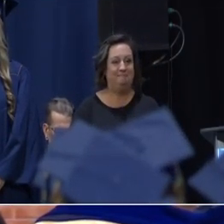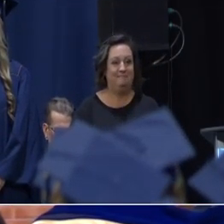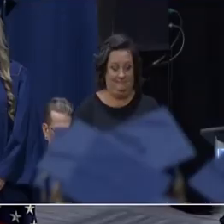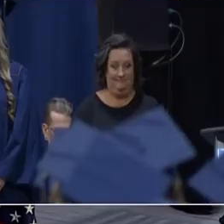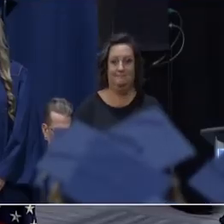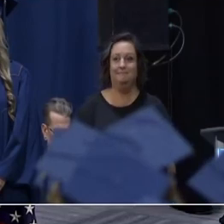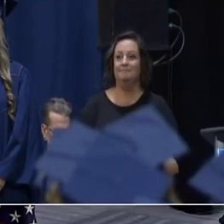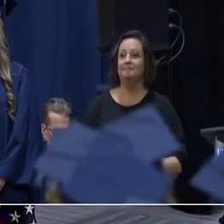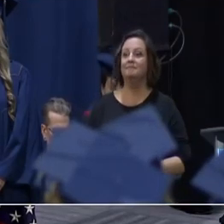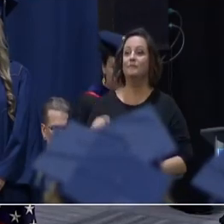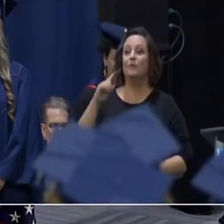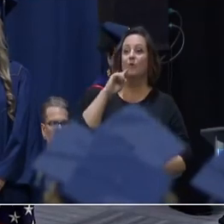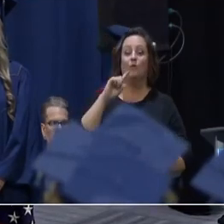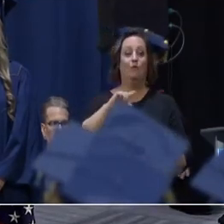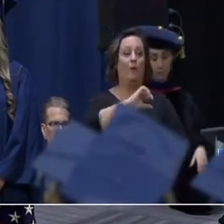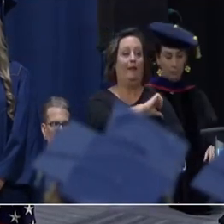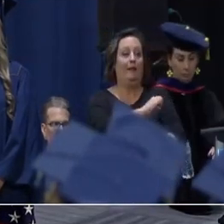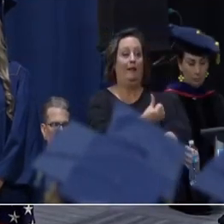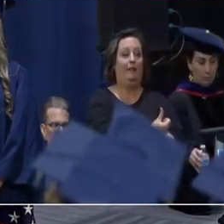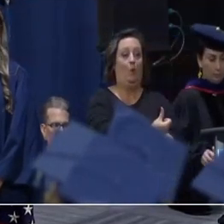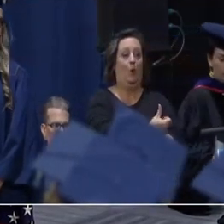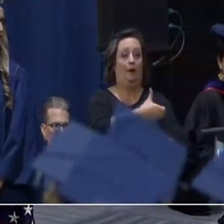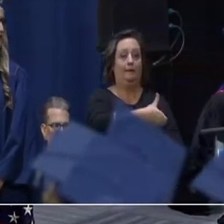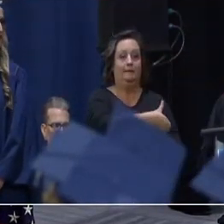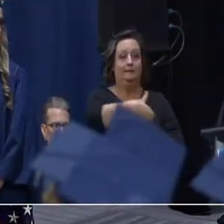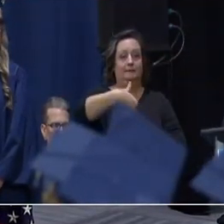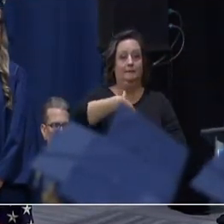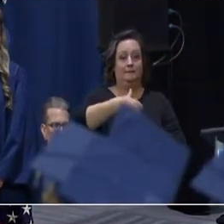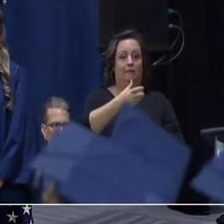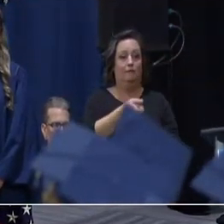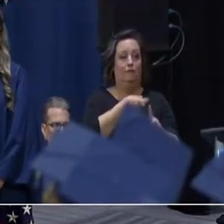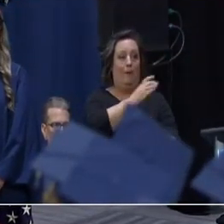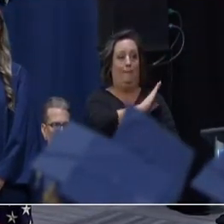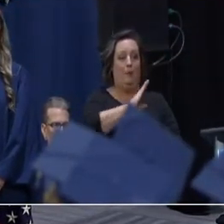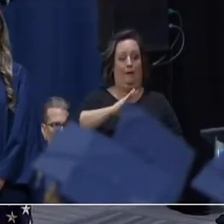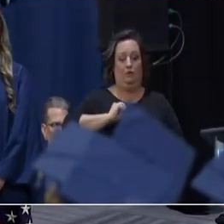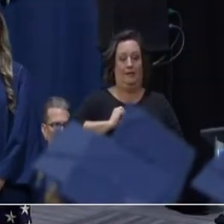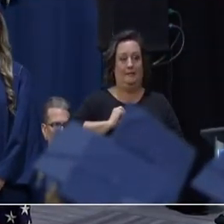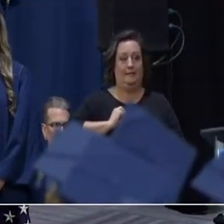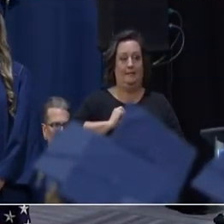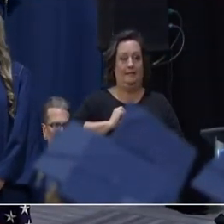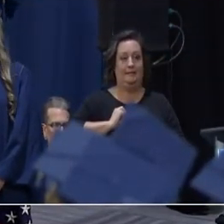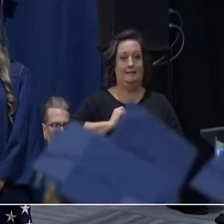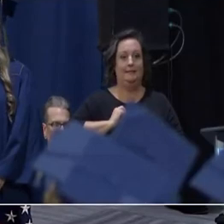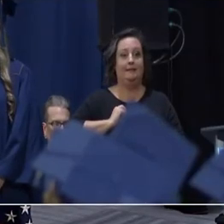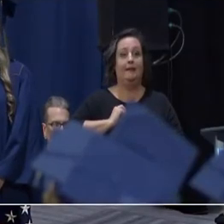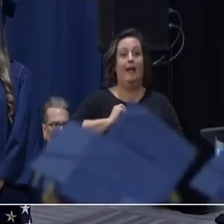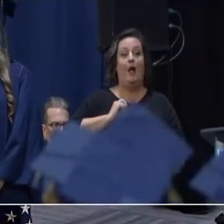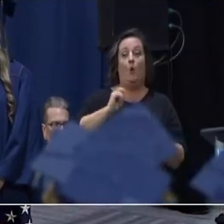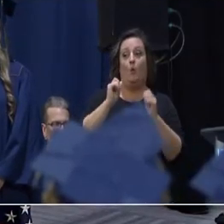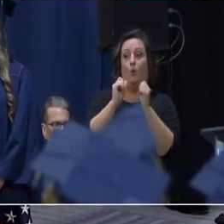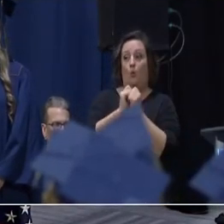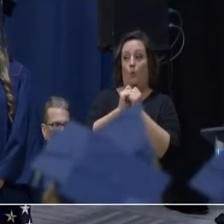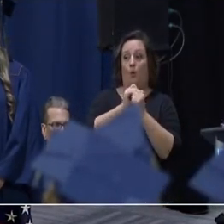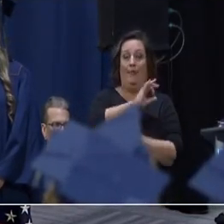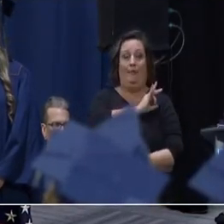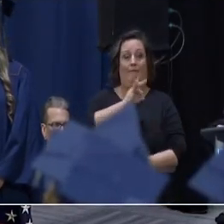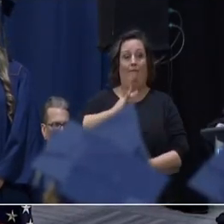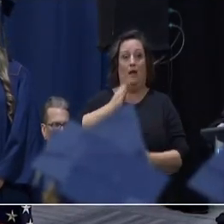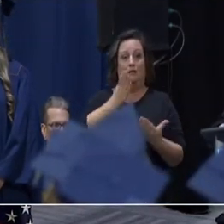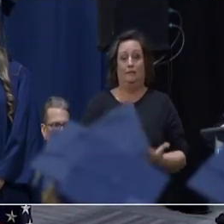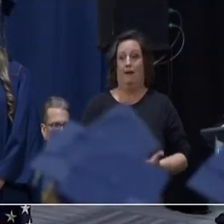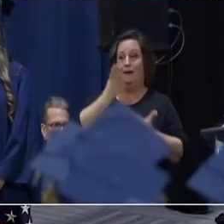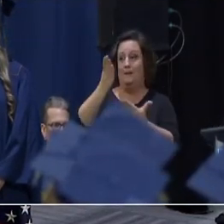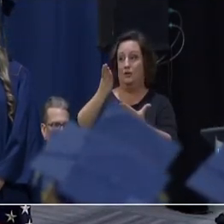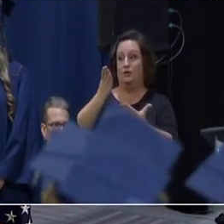By the virtue of the authority vested in me by the Board of Trustees, and upon the recommendation of the faculty,